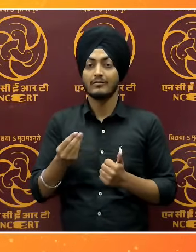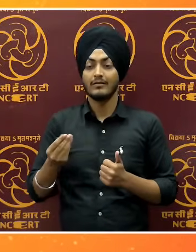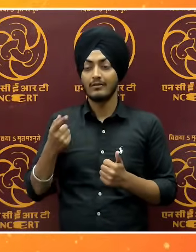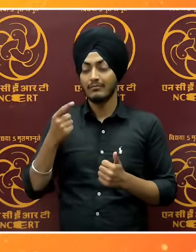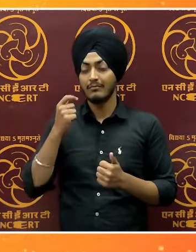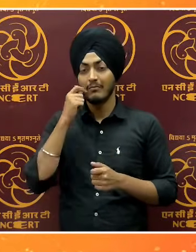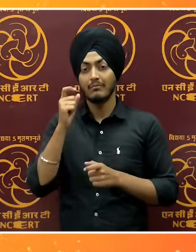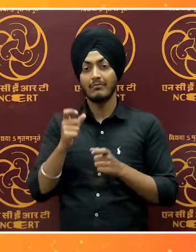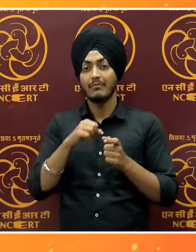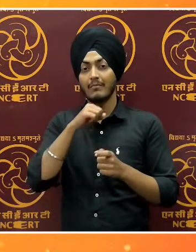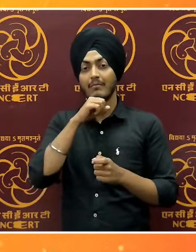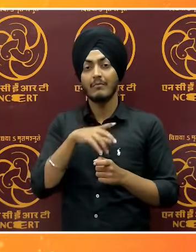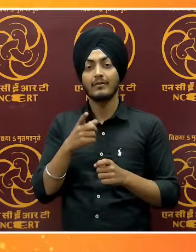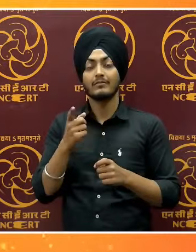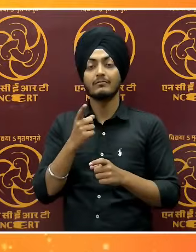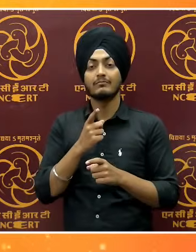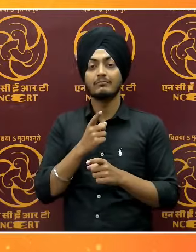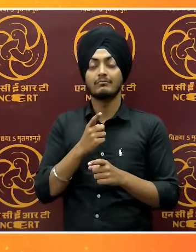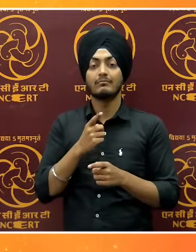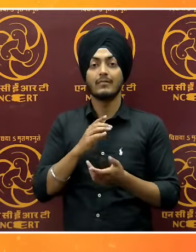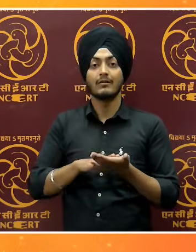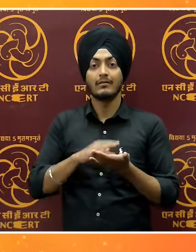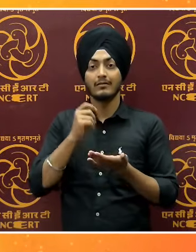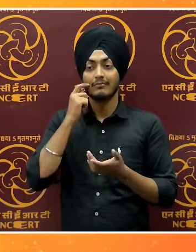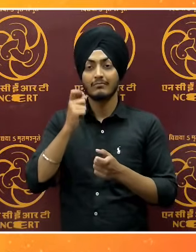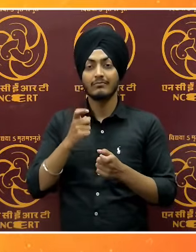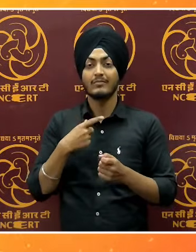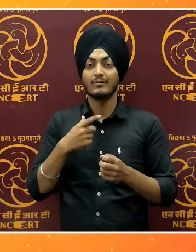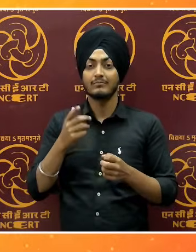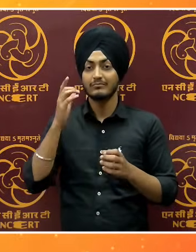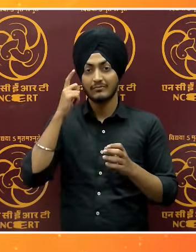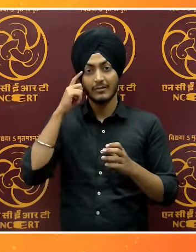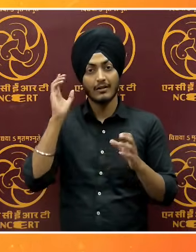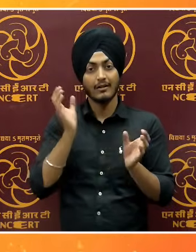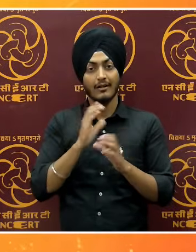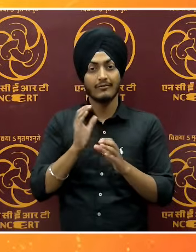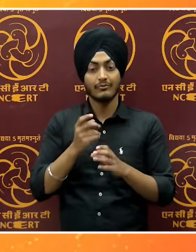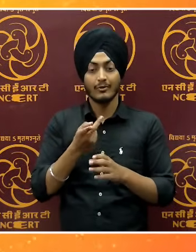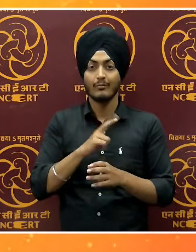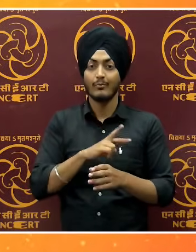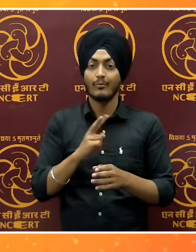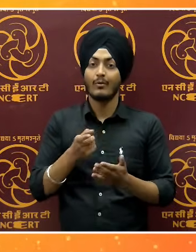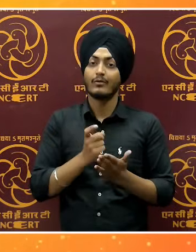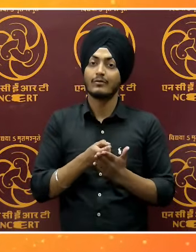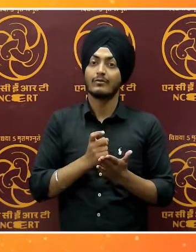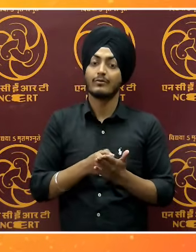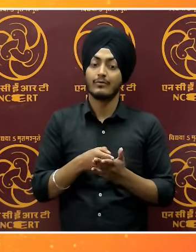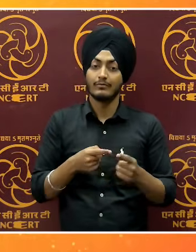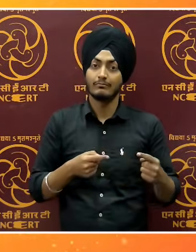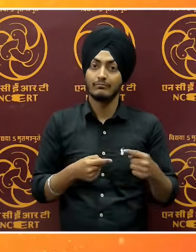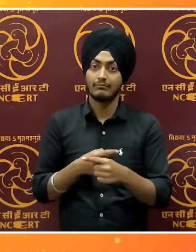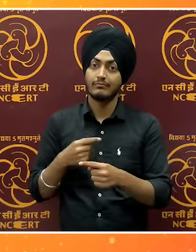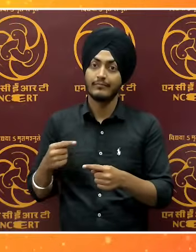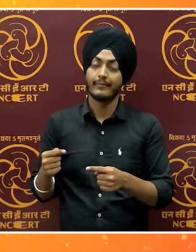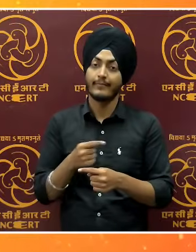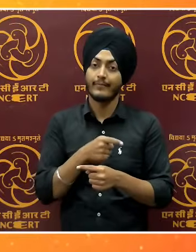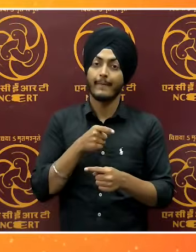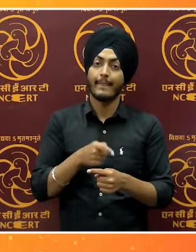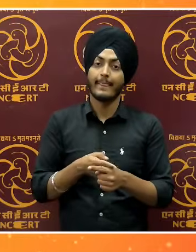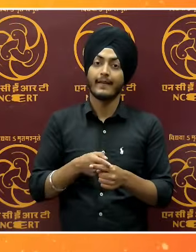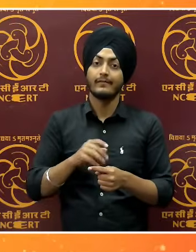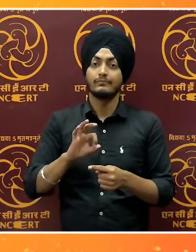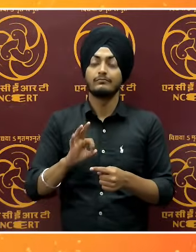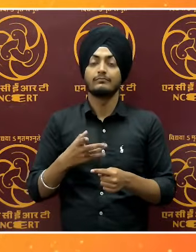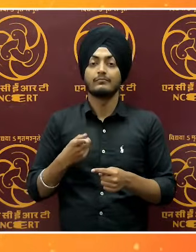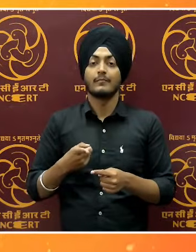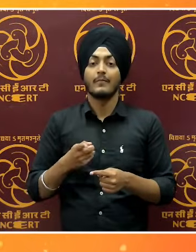confuse which rule can be applied where. So both rules are giving the direction of magnetic field, current